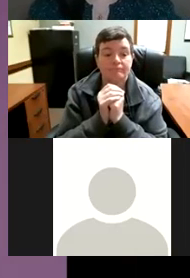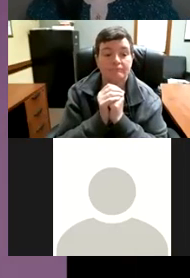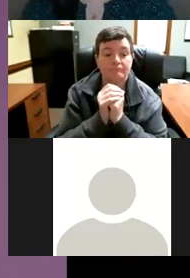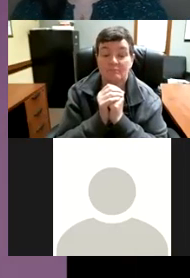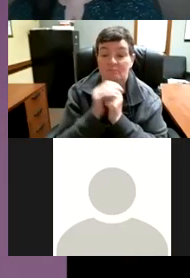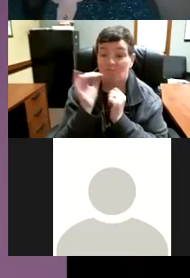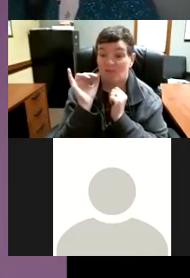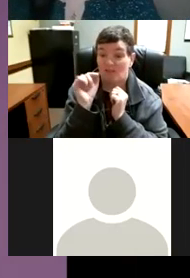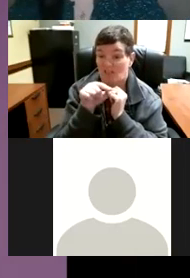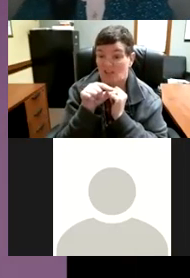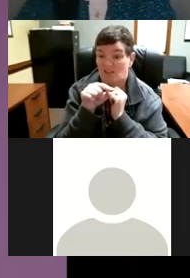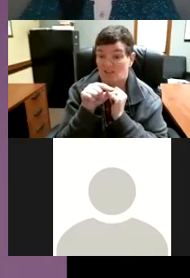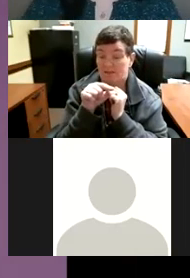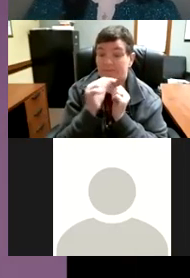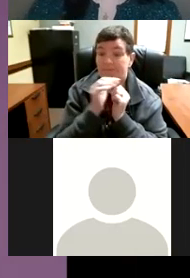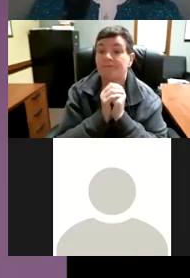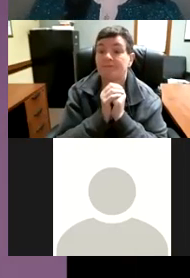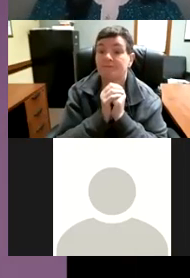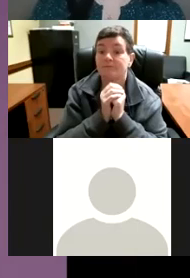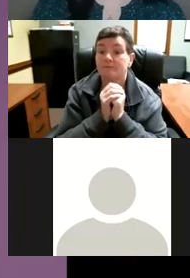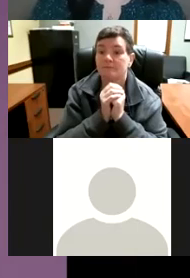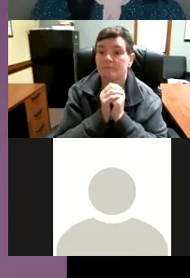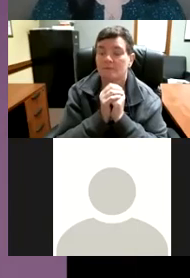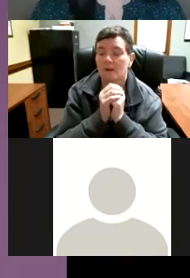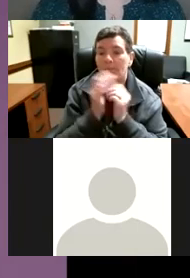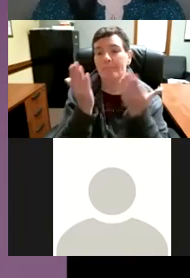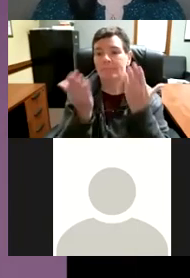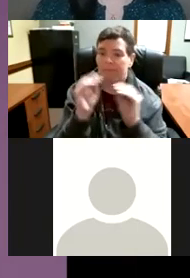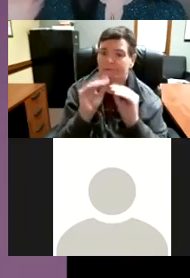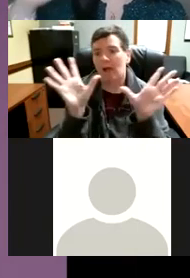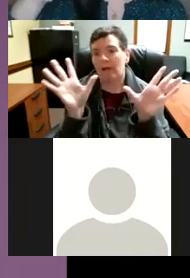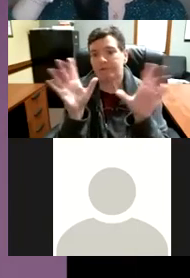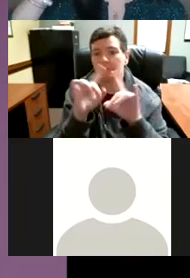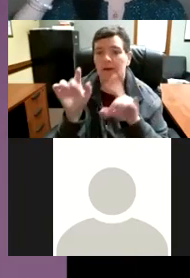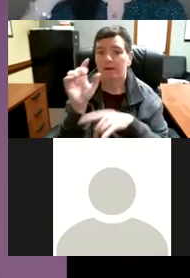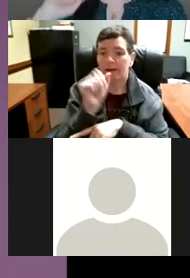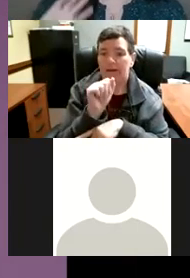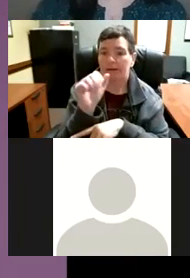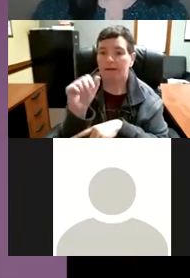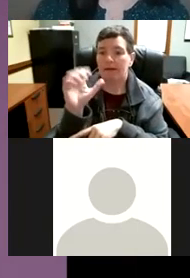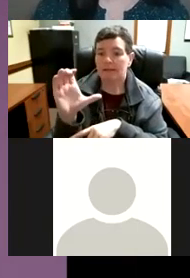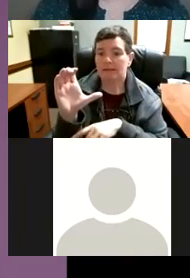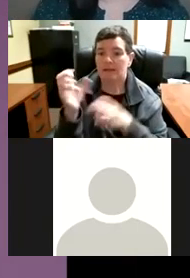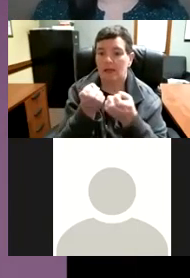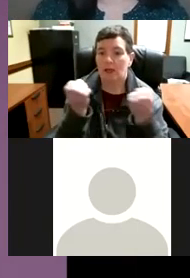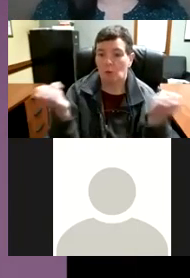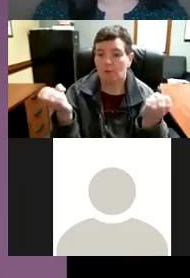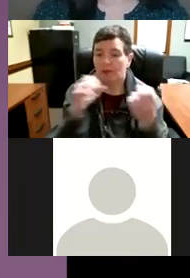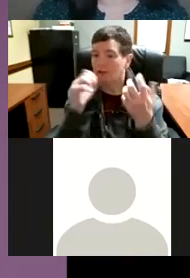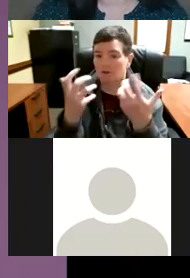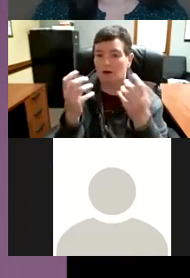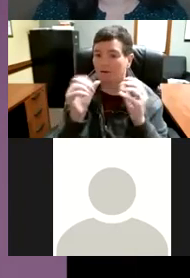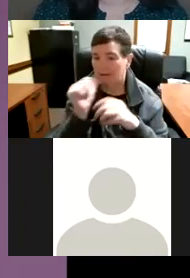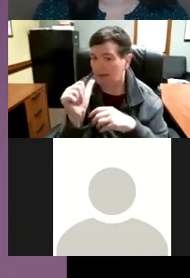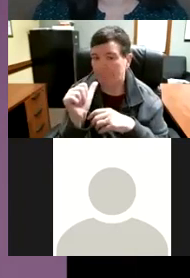this is probably something that is obvious to some of you. AAC devices and systems are not magic.